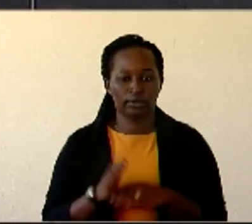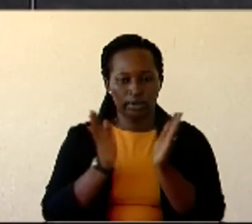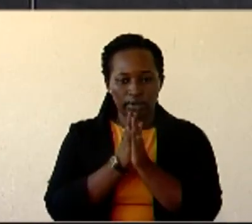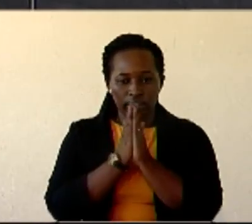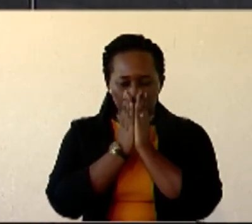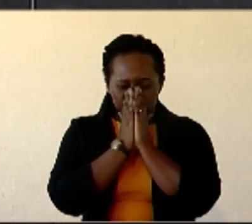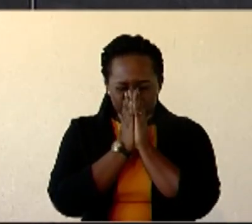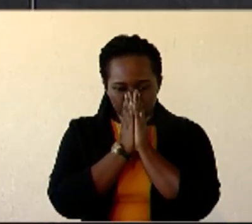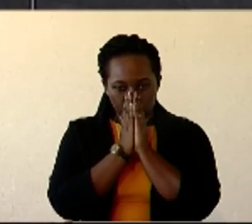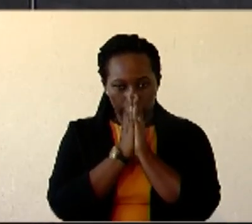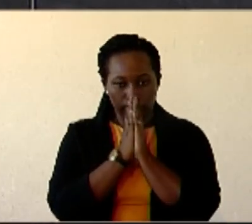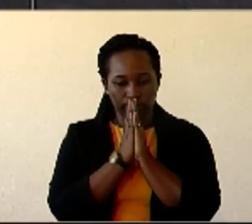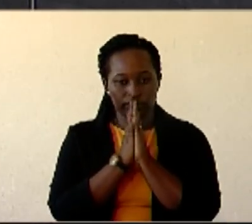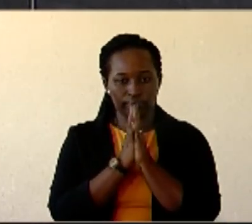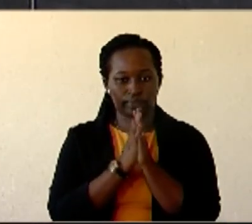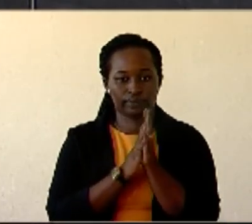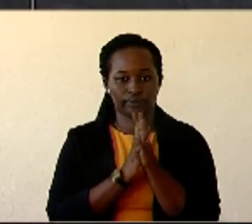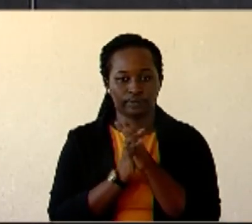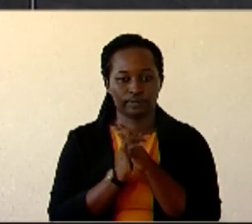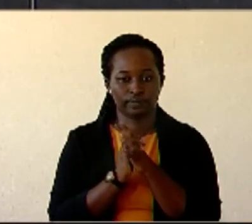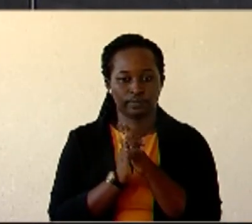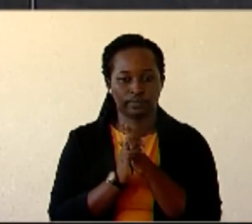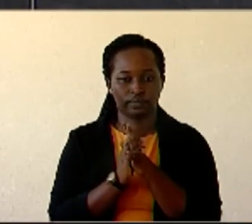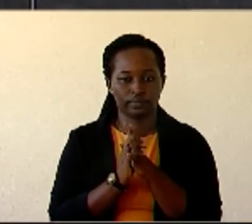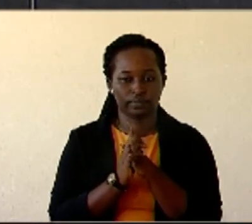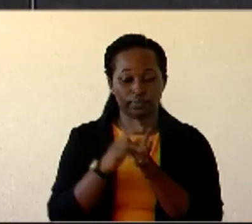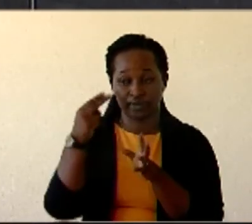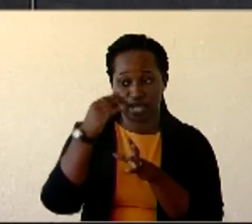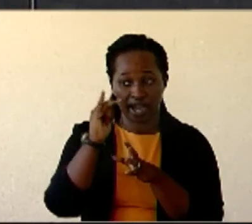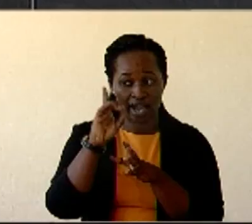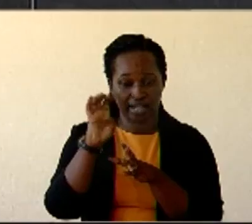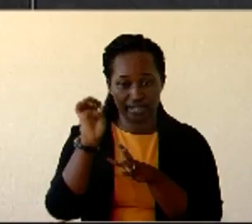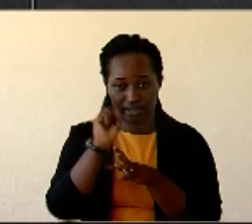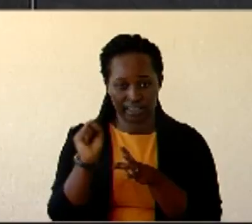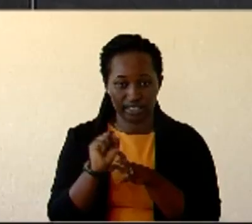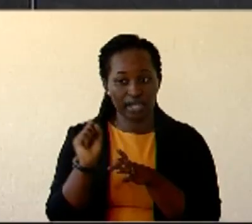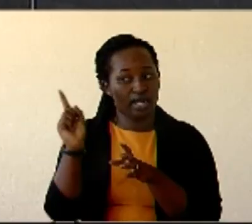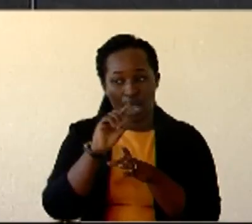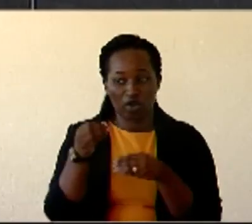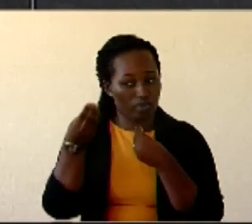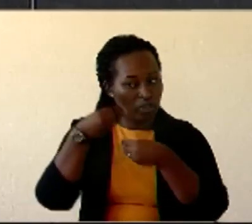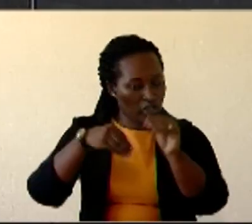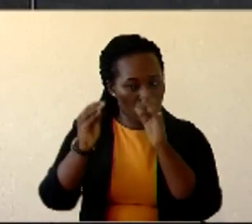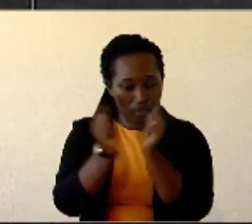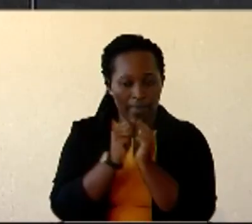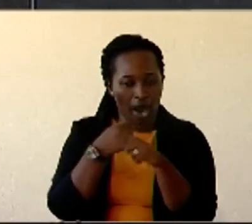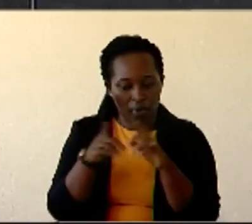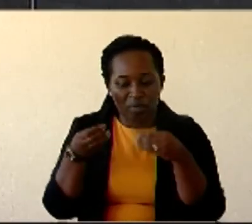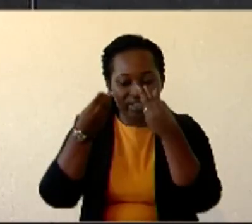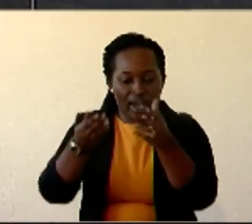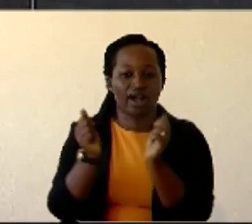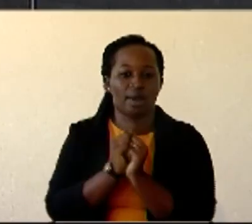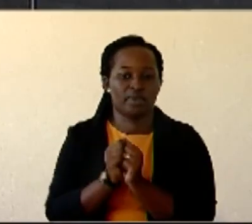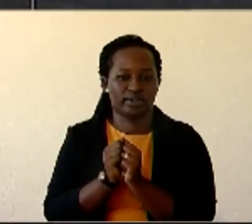and hides. They are not supplied together. They are produced together. Beef and